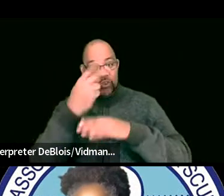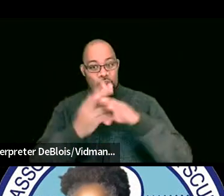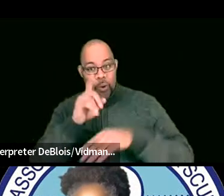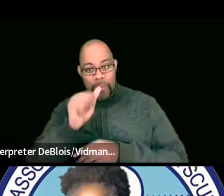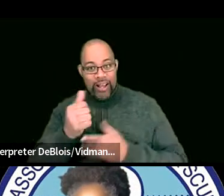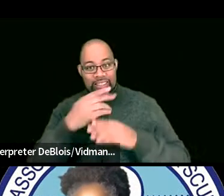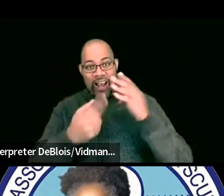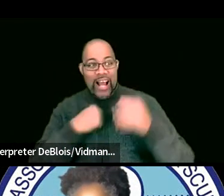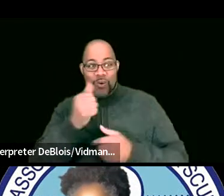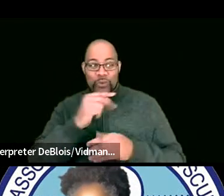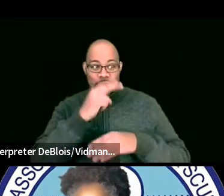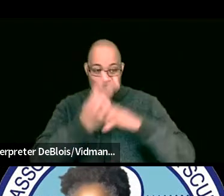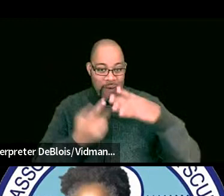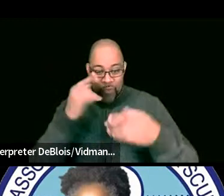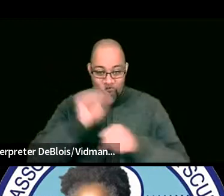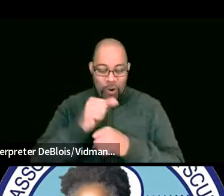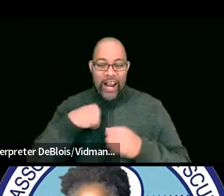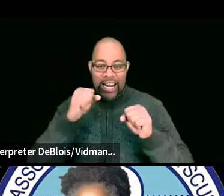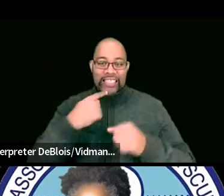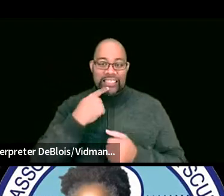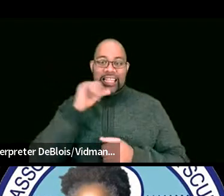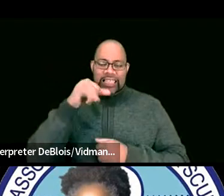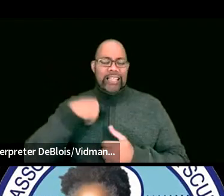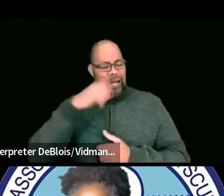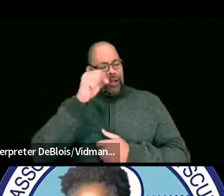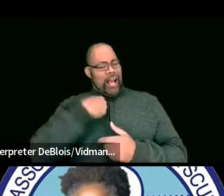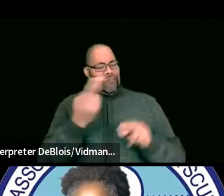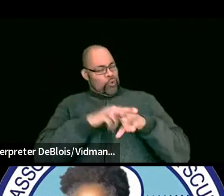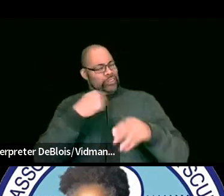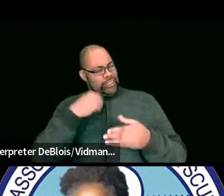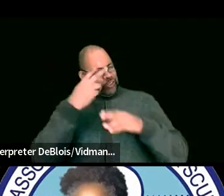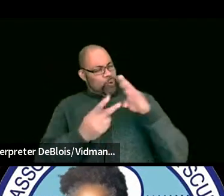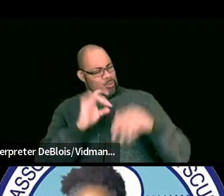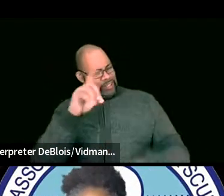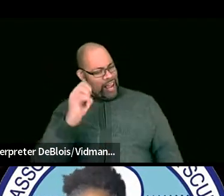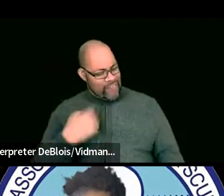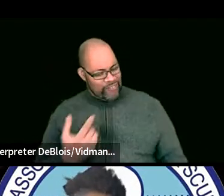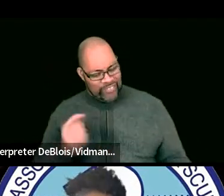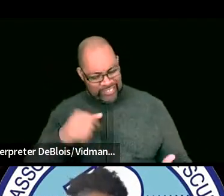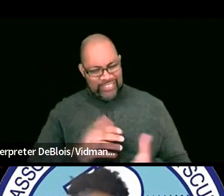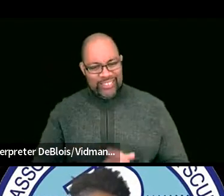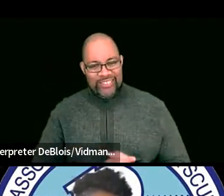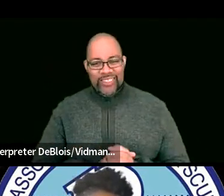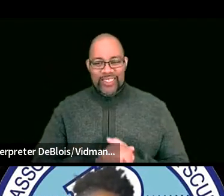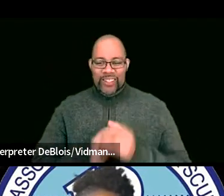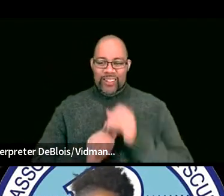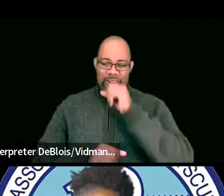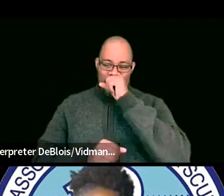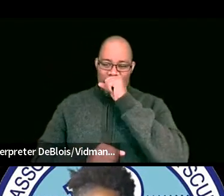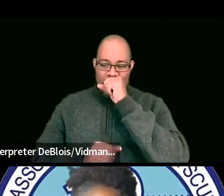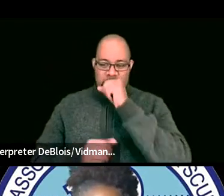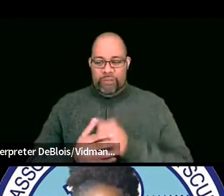so even though I don't scuba dive for work, I can at least say like, oh yeah, of course, you know, duh.